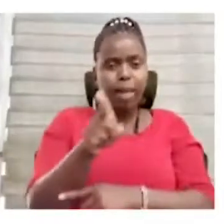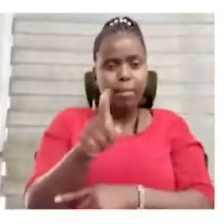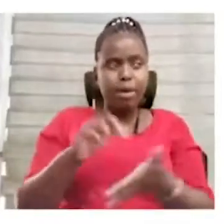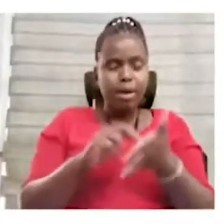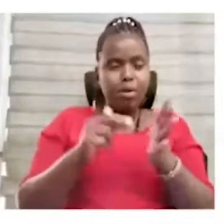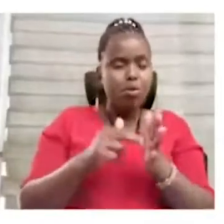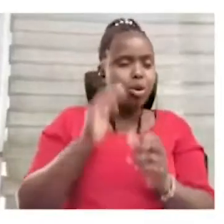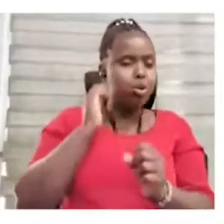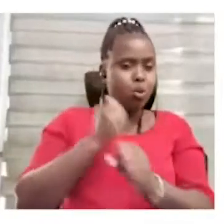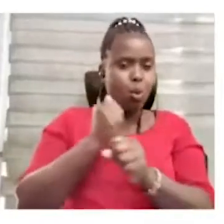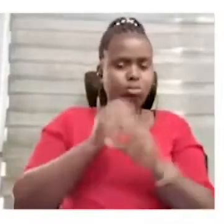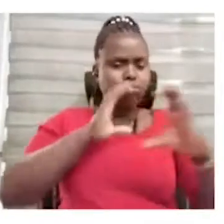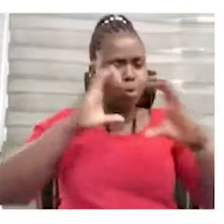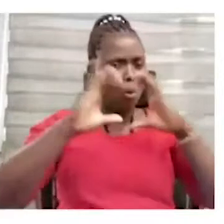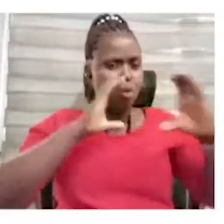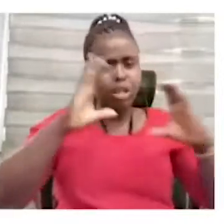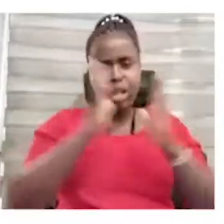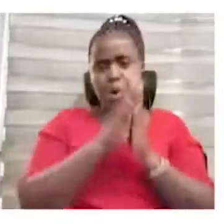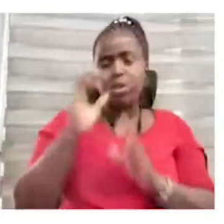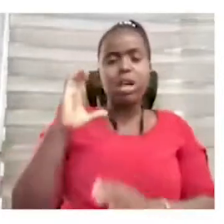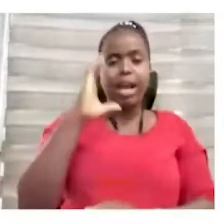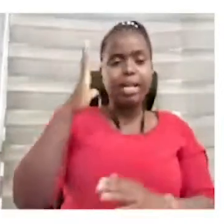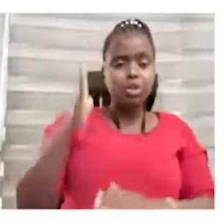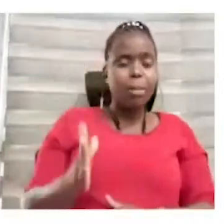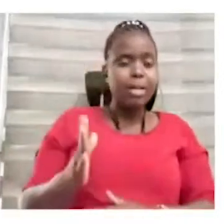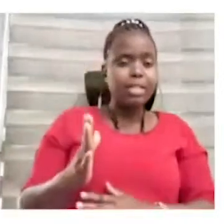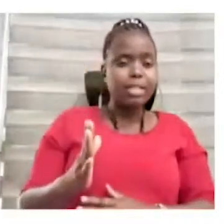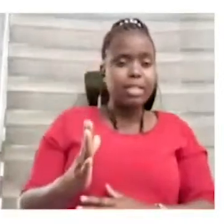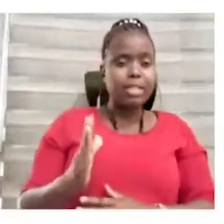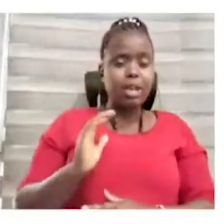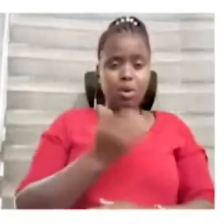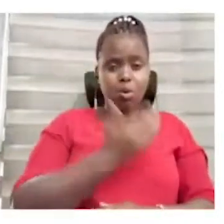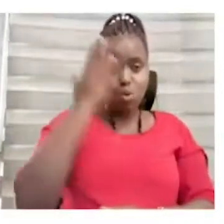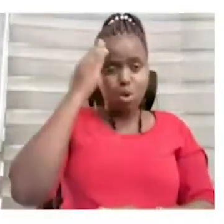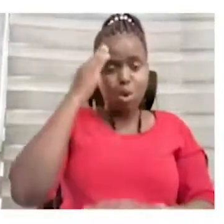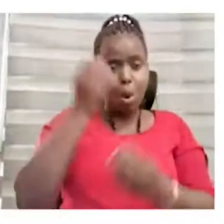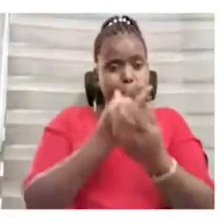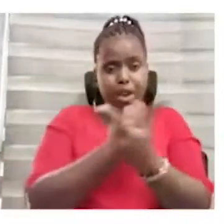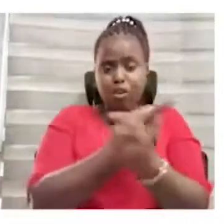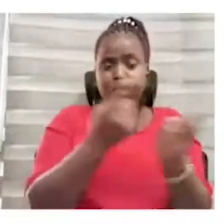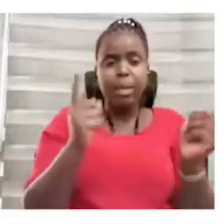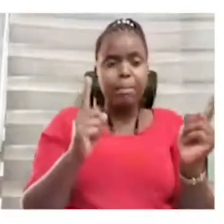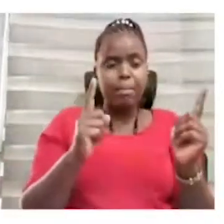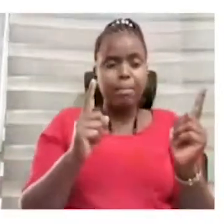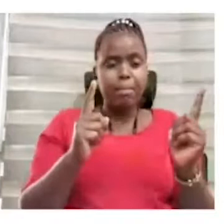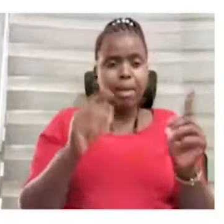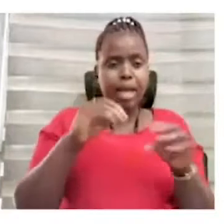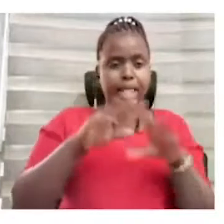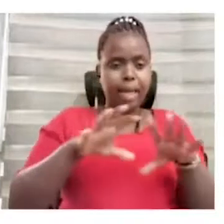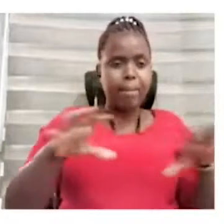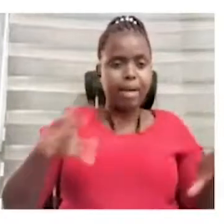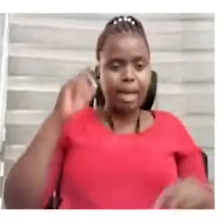communication to our customers with disabilities. We know a lot of them in the market, And I think that